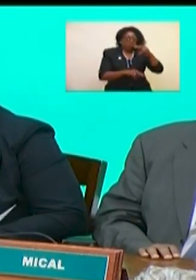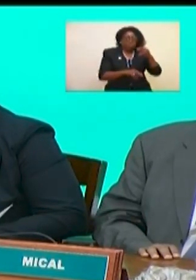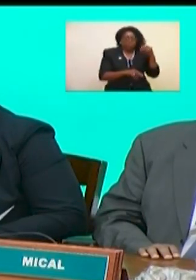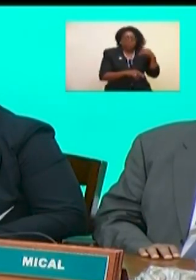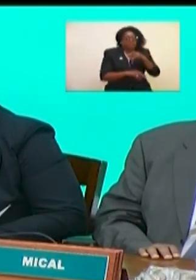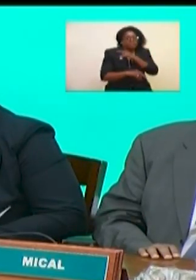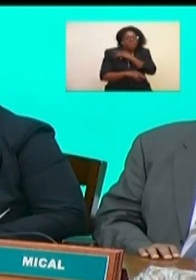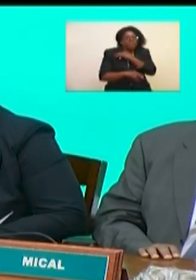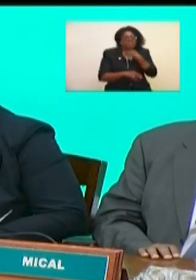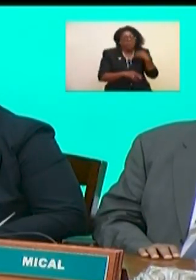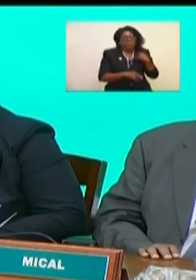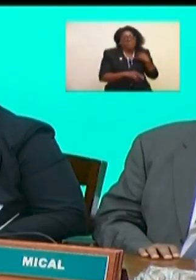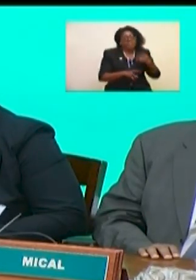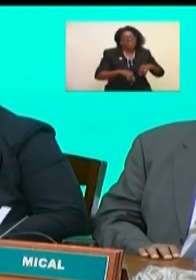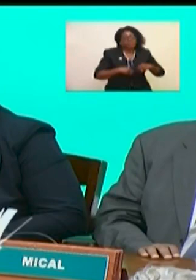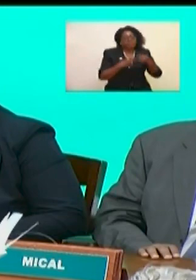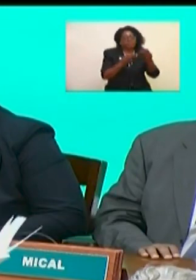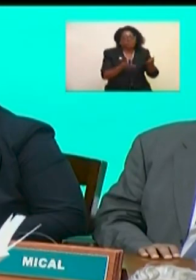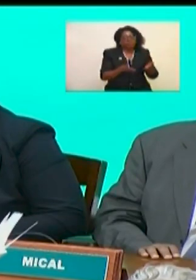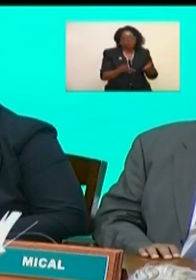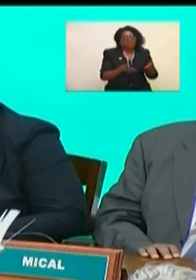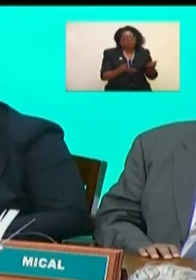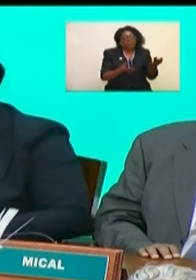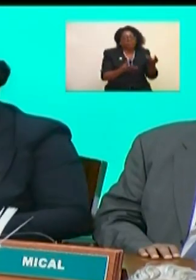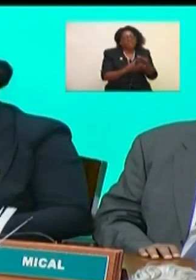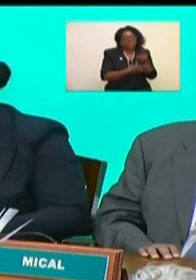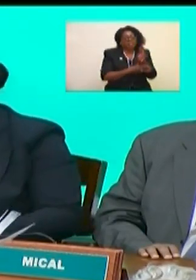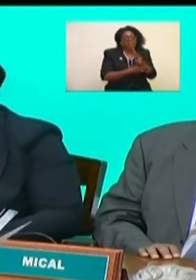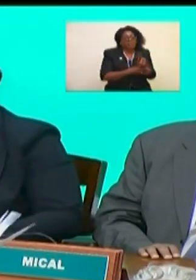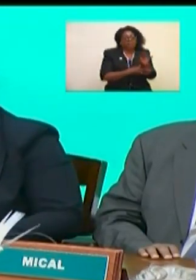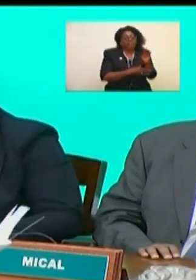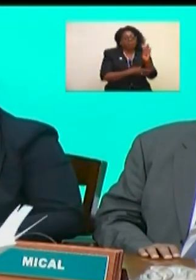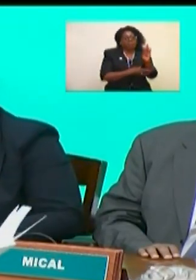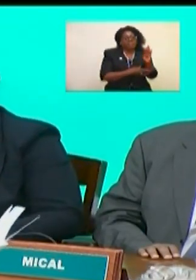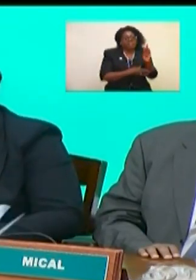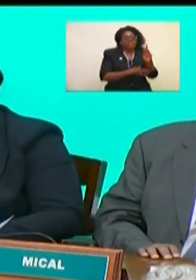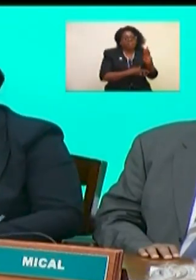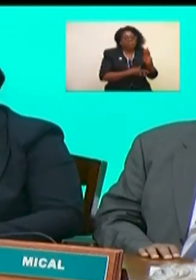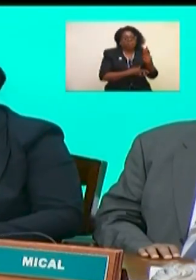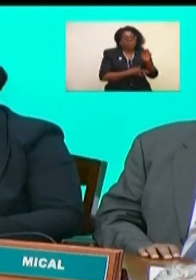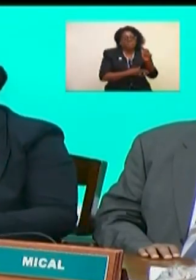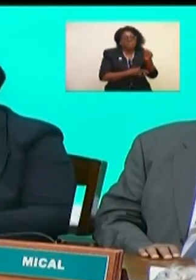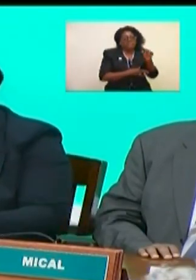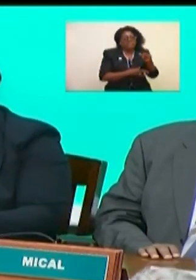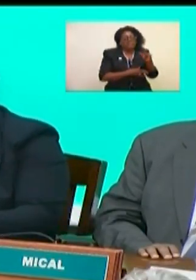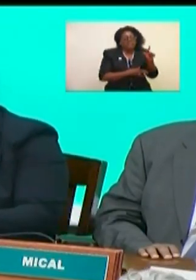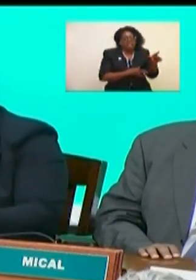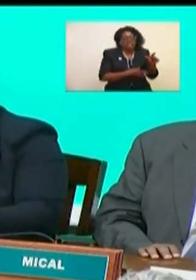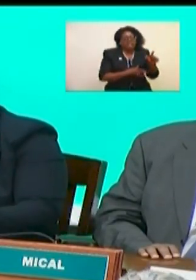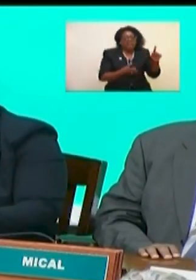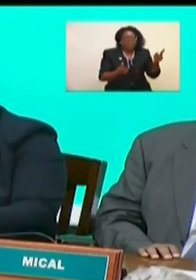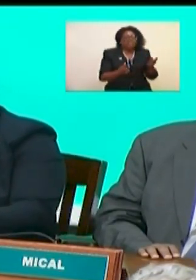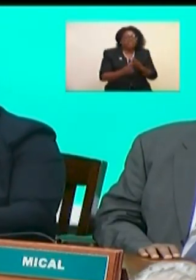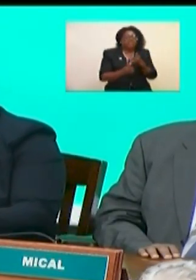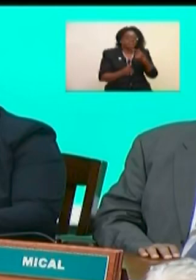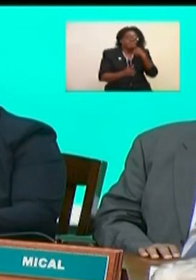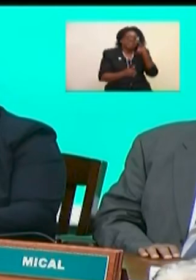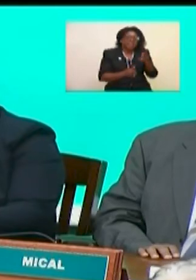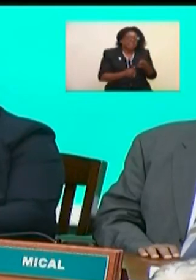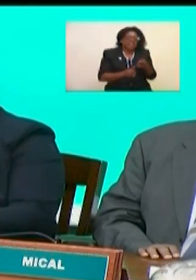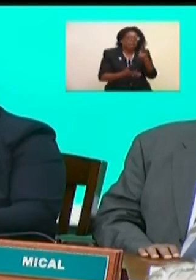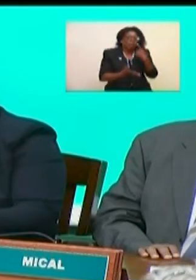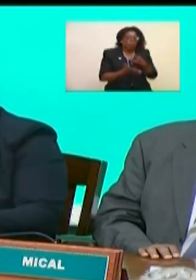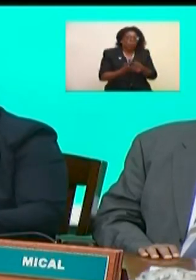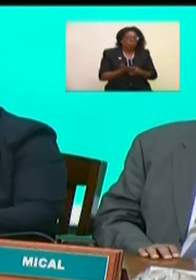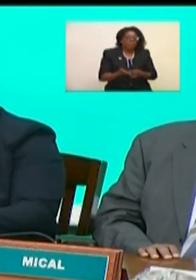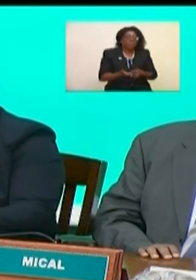Speaker, is putting forward a rebuttal. He first must state what specific